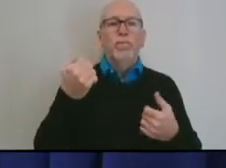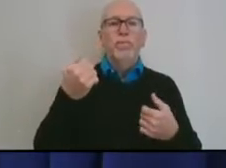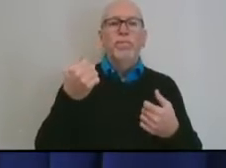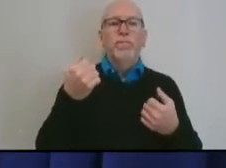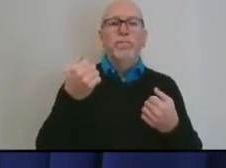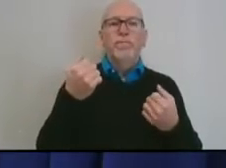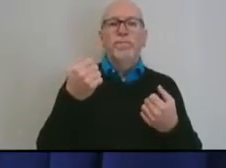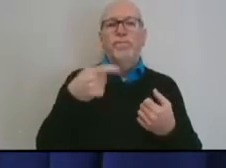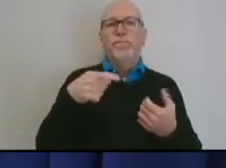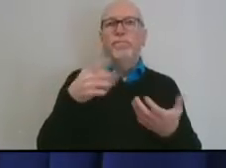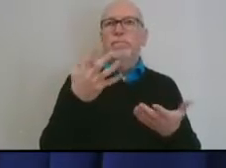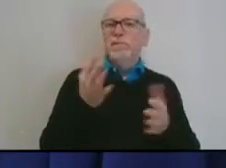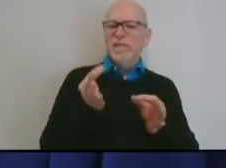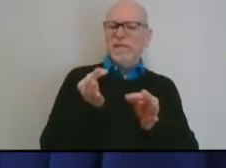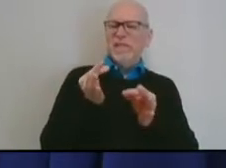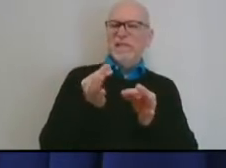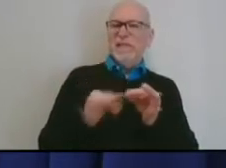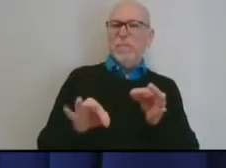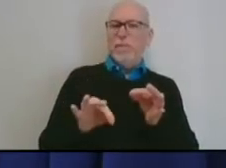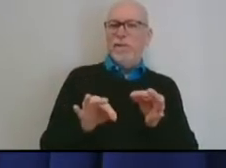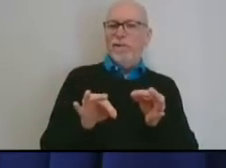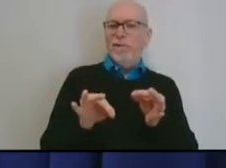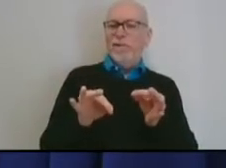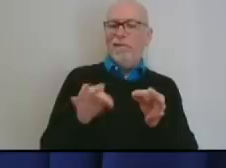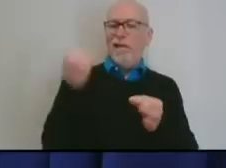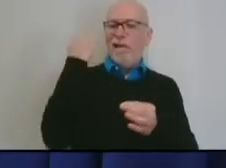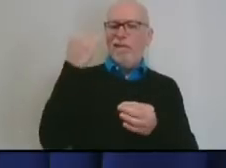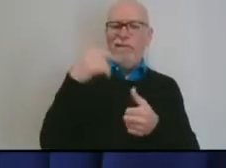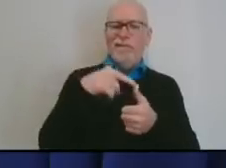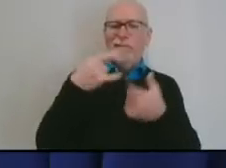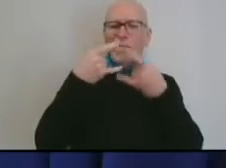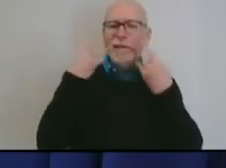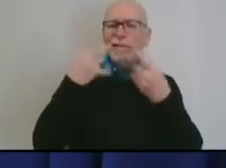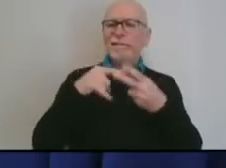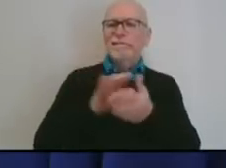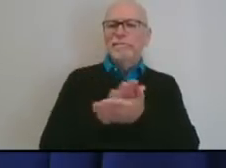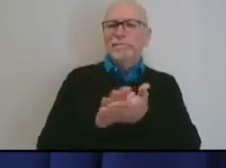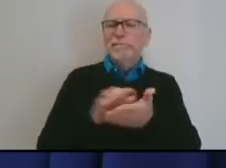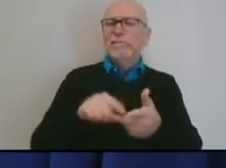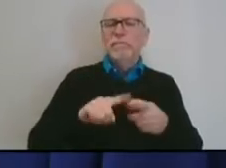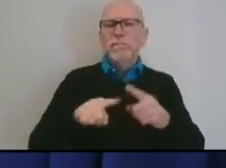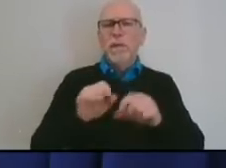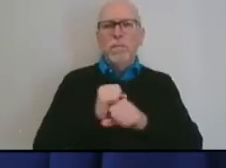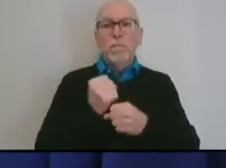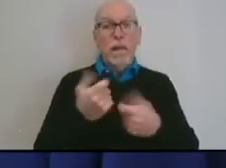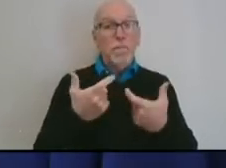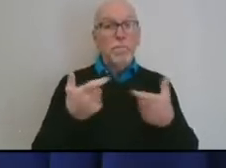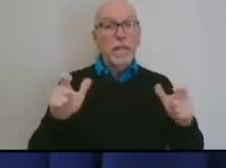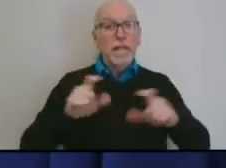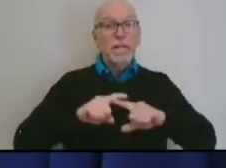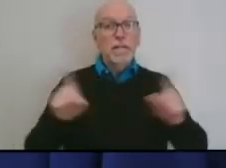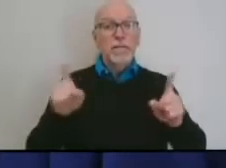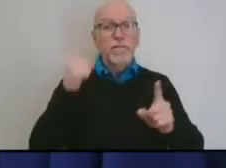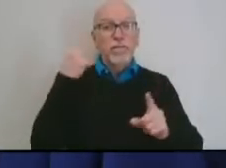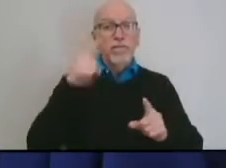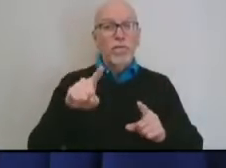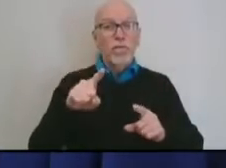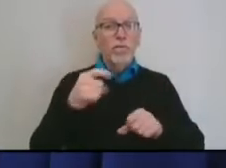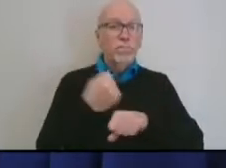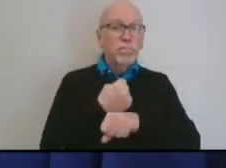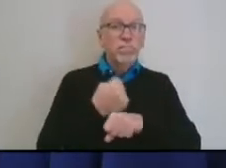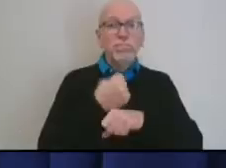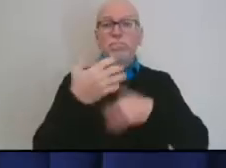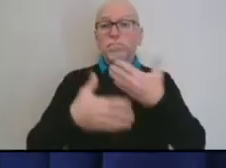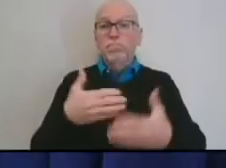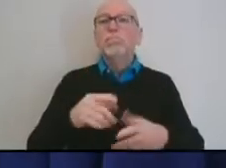fairly simple steps can make fairly huge differences in outcomes and all the data that we look at. But